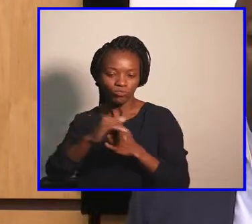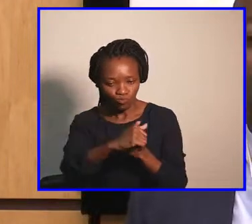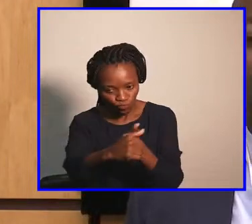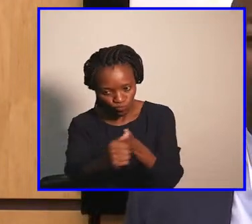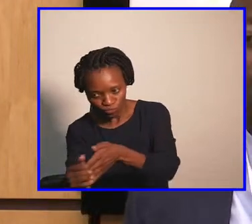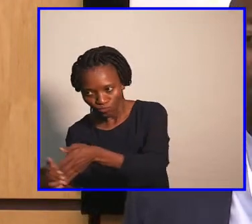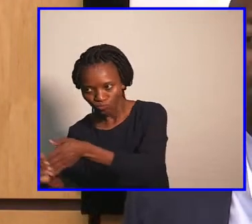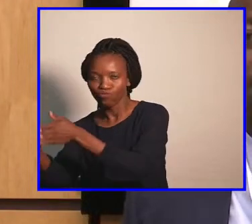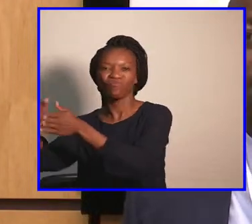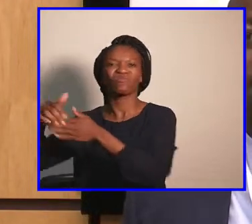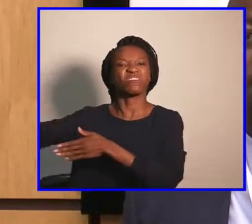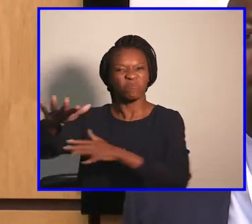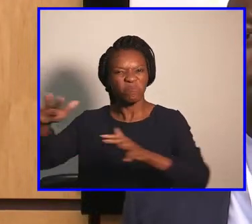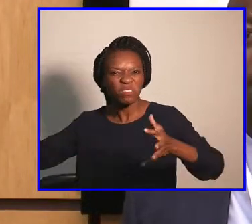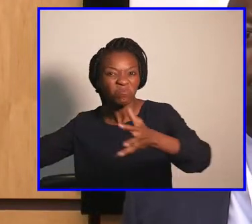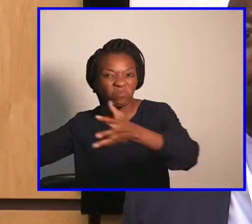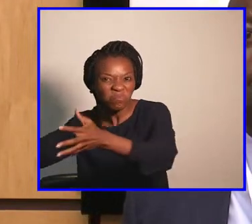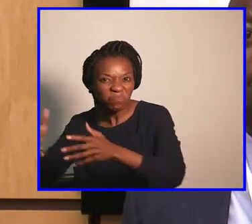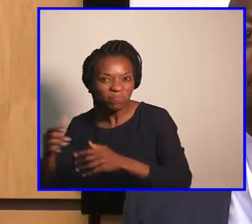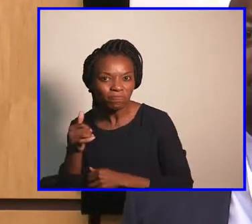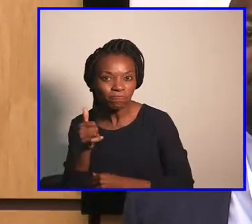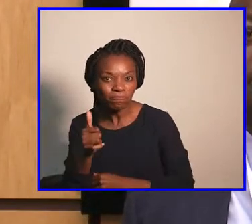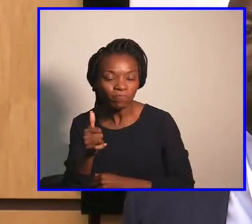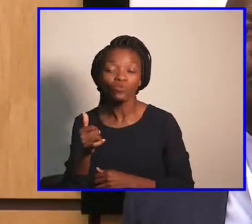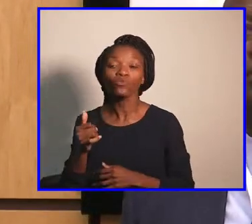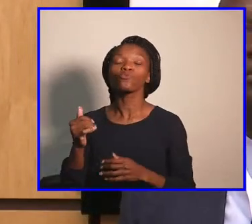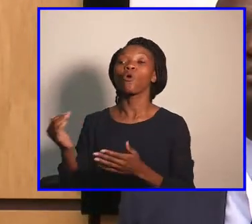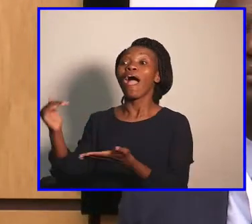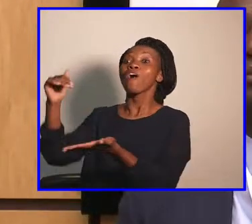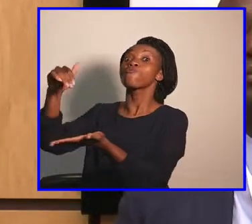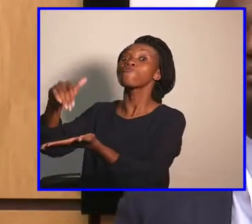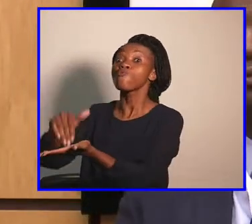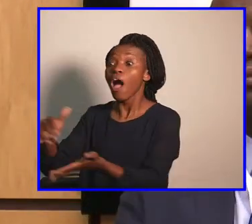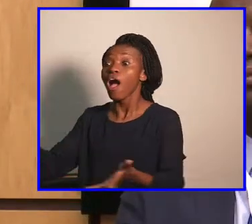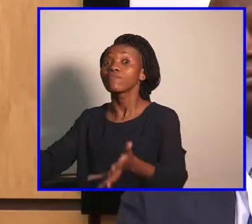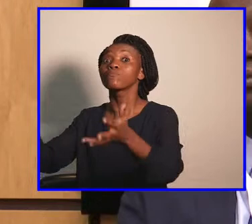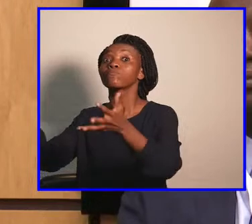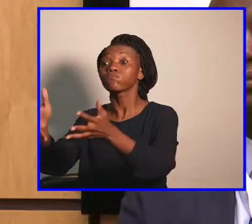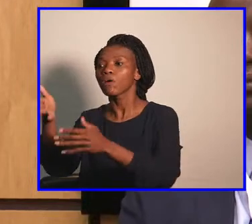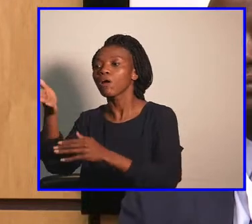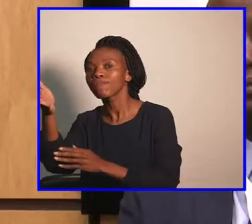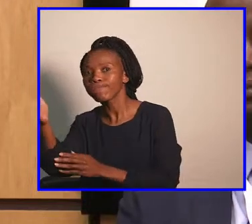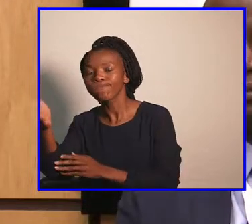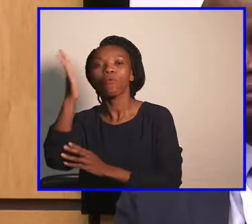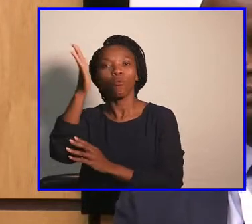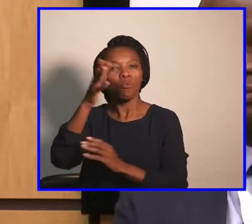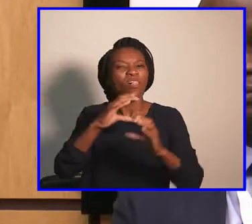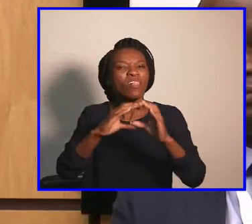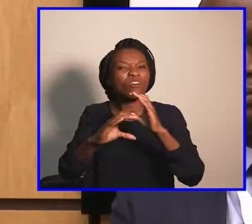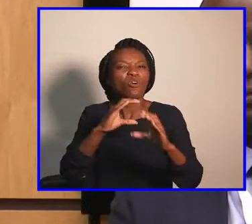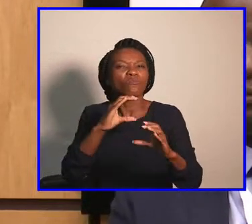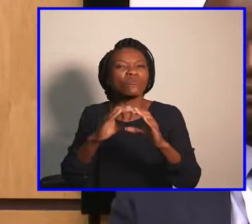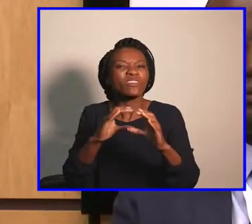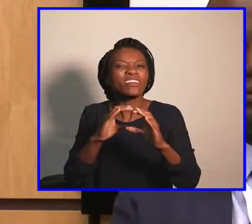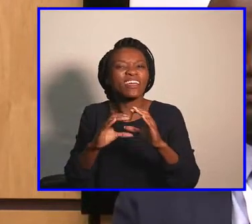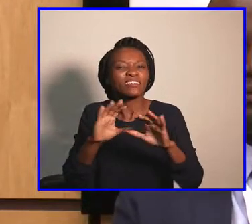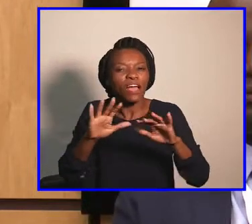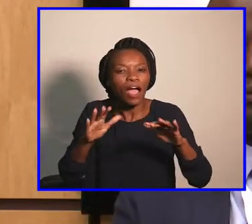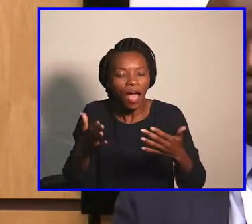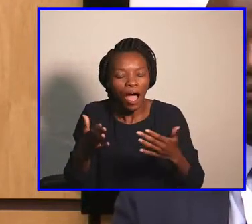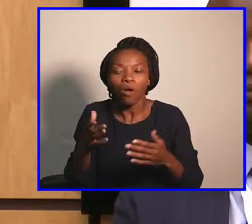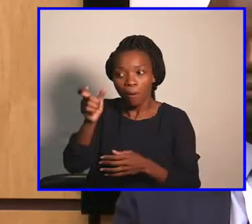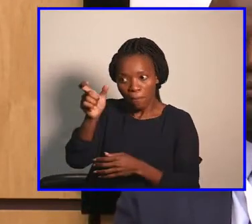to the assembly point. When we get to the assembly point, we will have communications through the person who will be